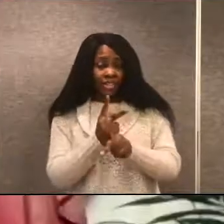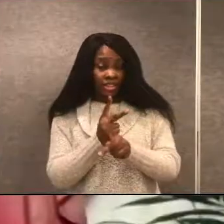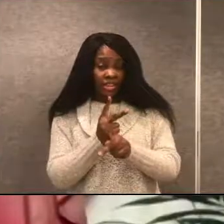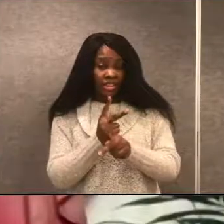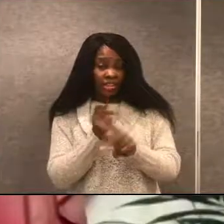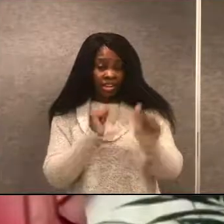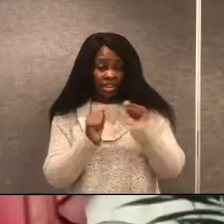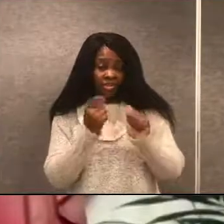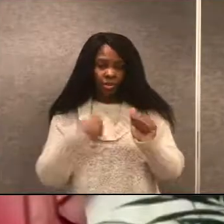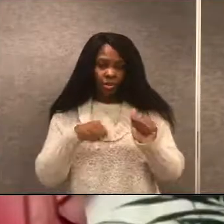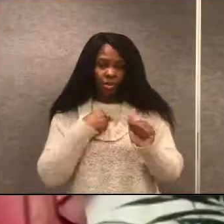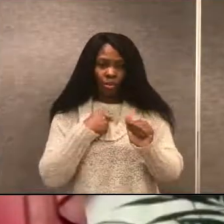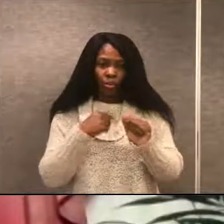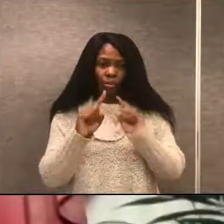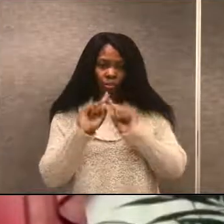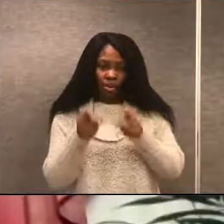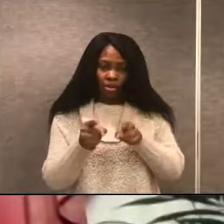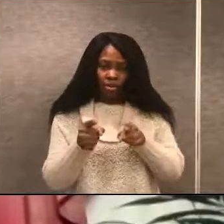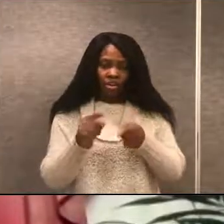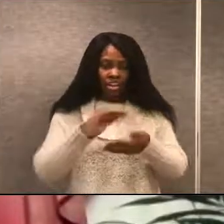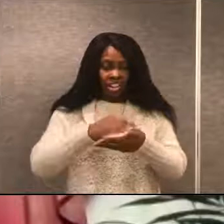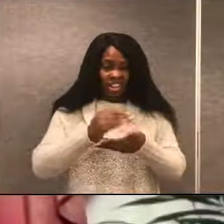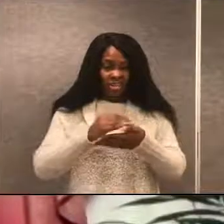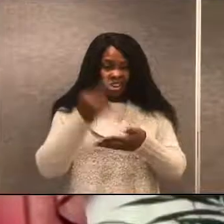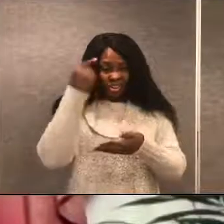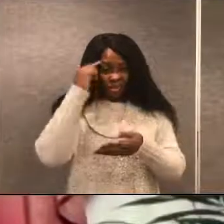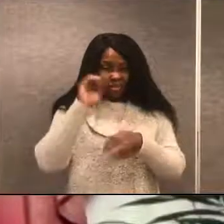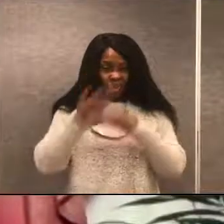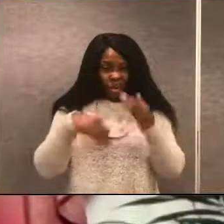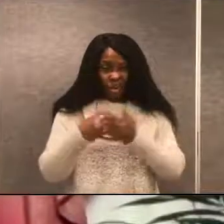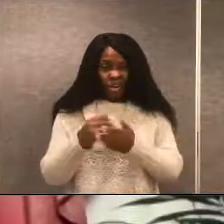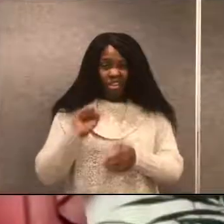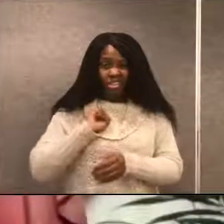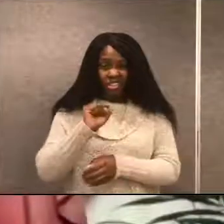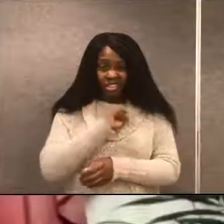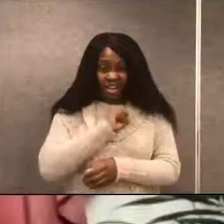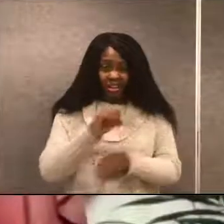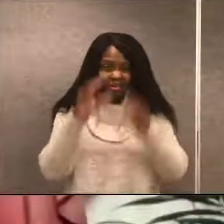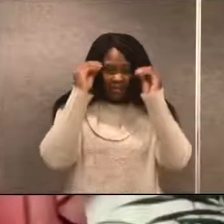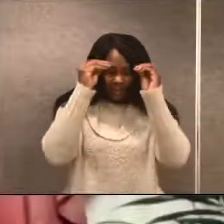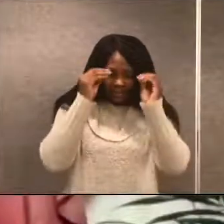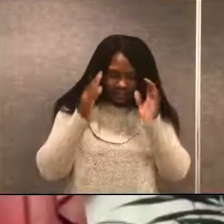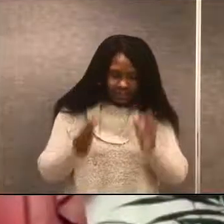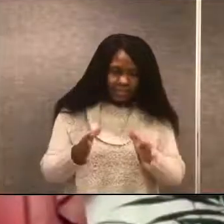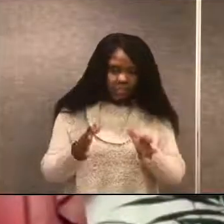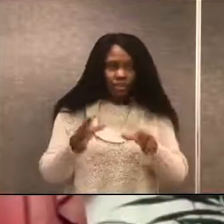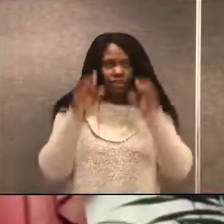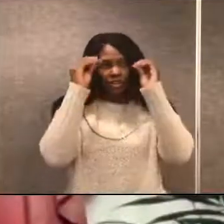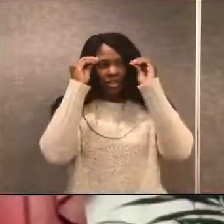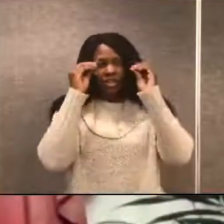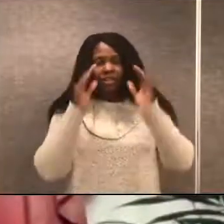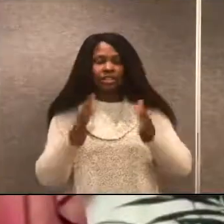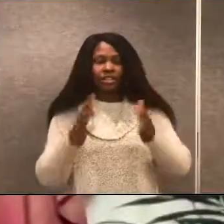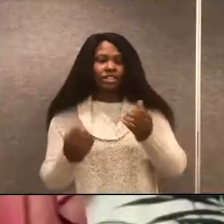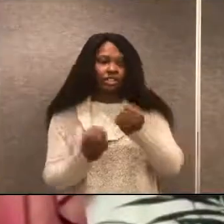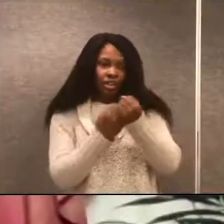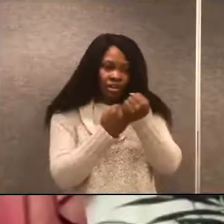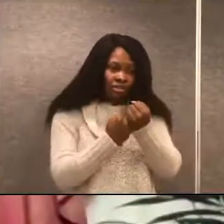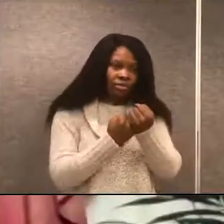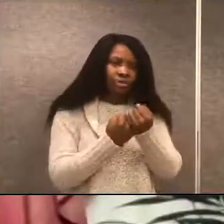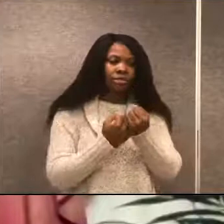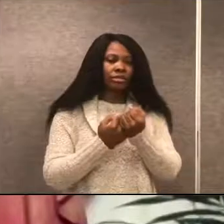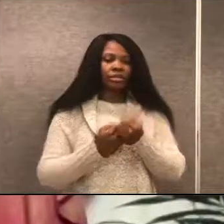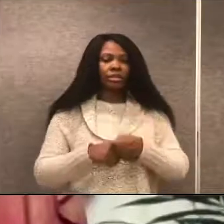order laptops for all of our staff members. We're talking about teachers. We're talking about teacher aides. We're talking about speech pathologists, child study team